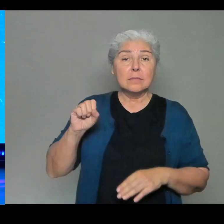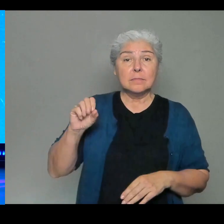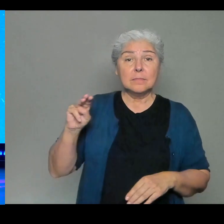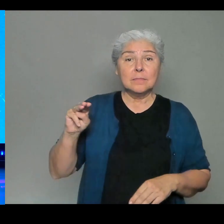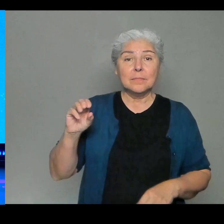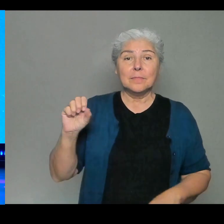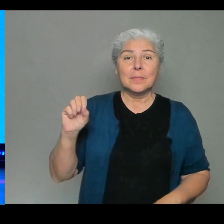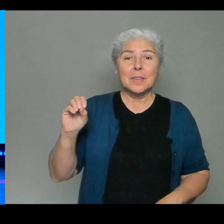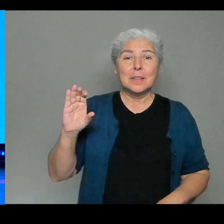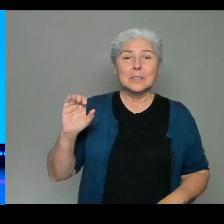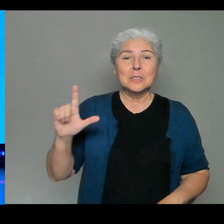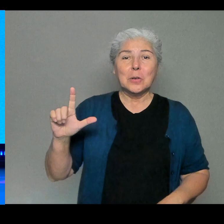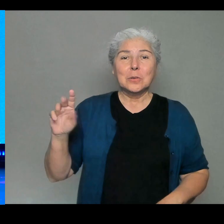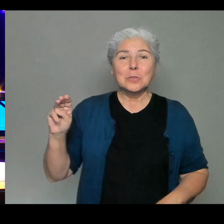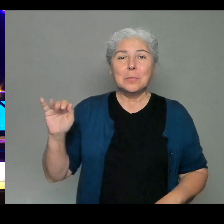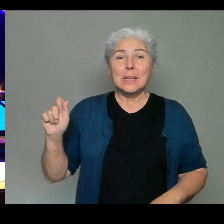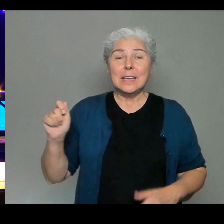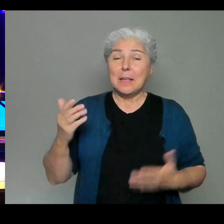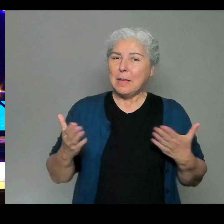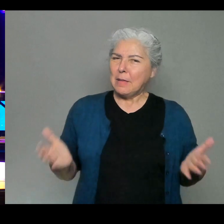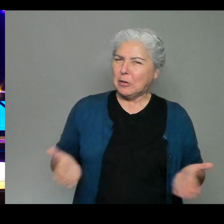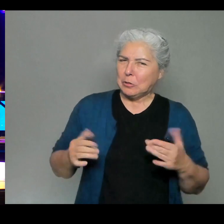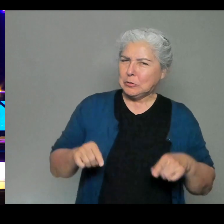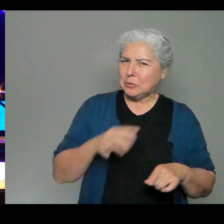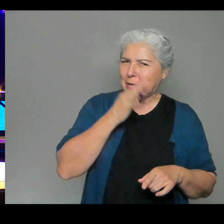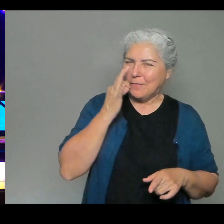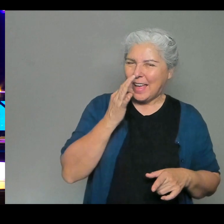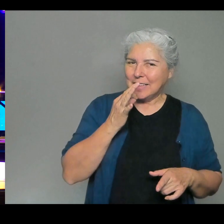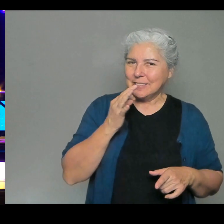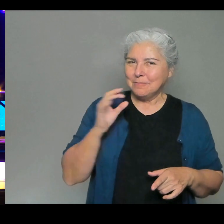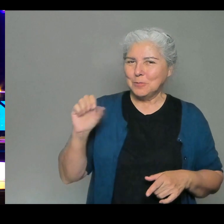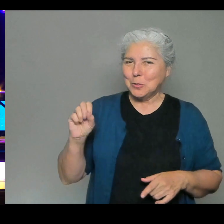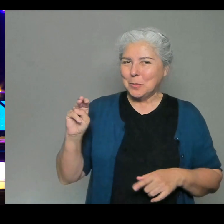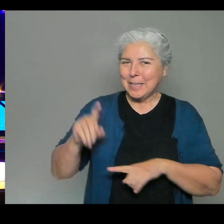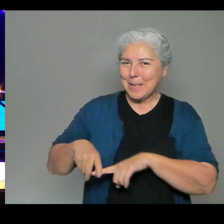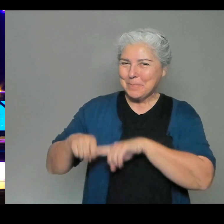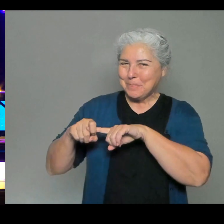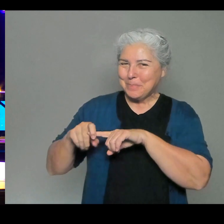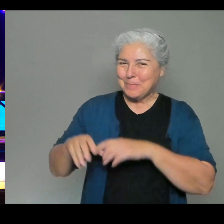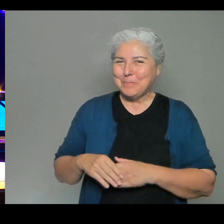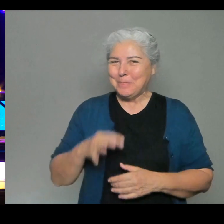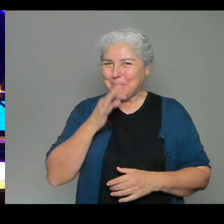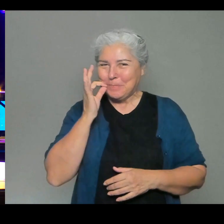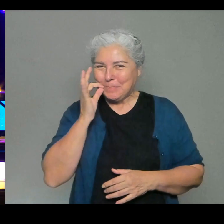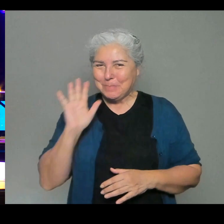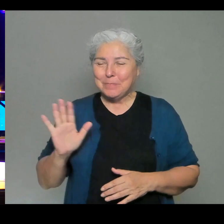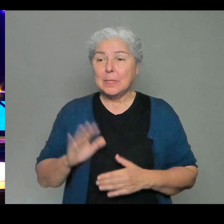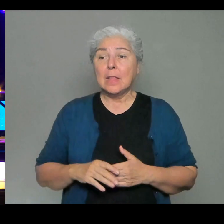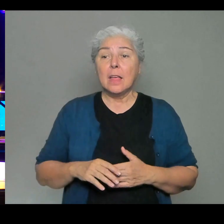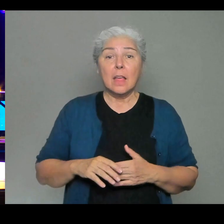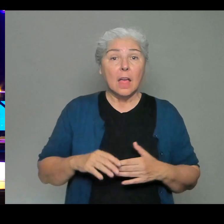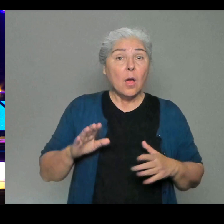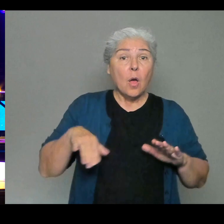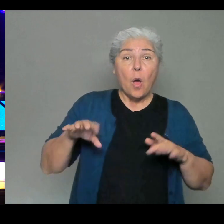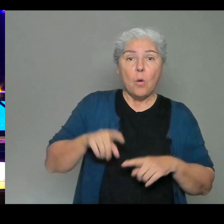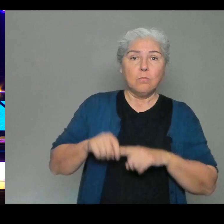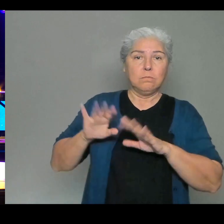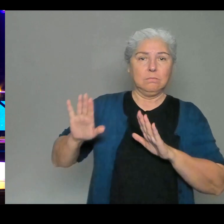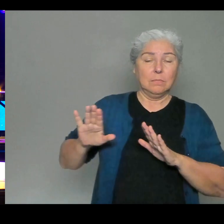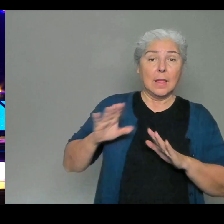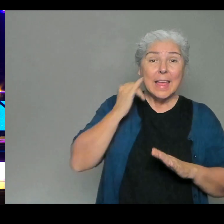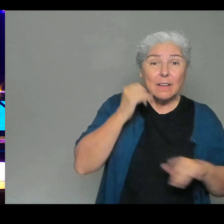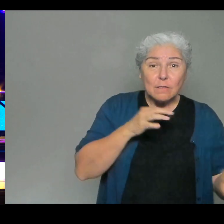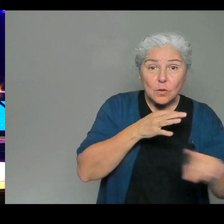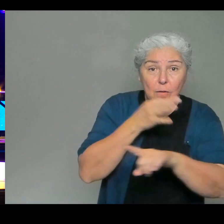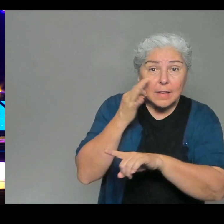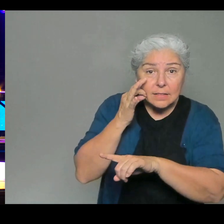media. I would encourage you to fast social media during this fast. And by the way, let me step back for a minute. When you fast, for all